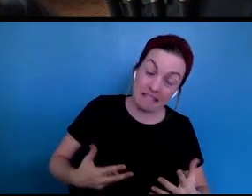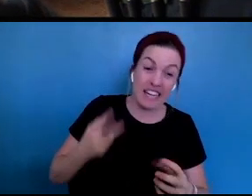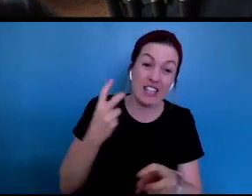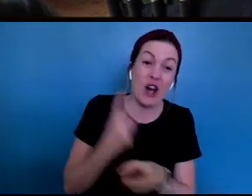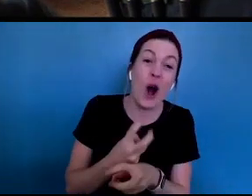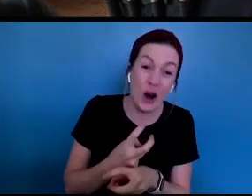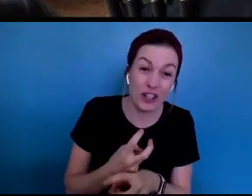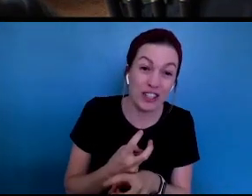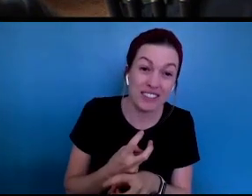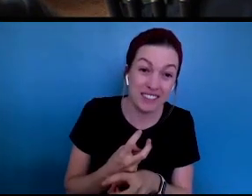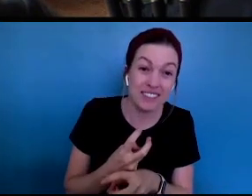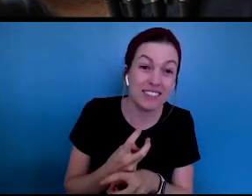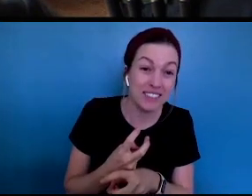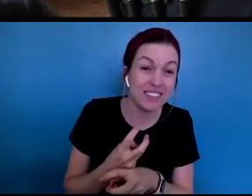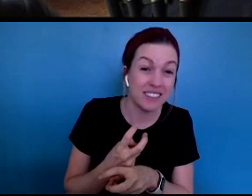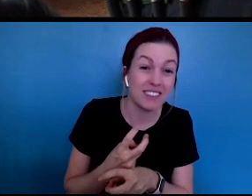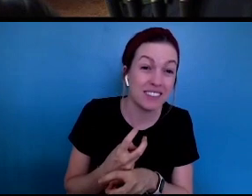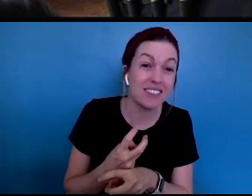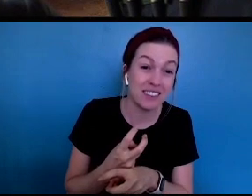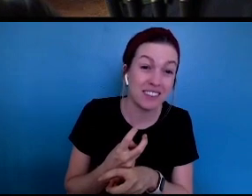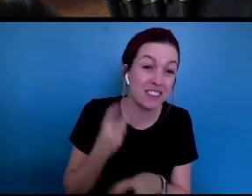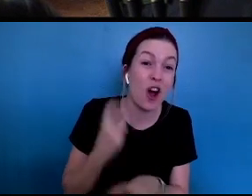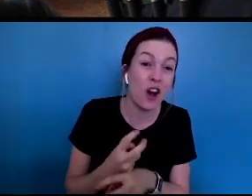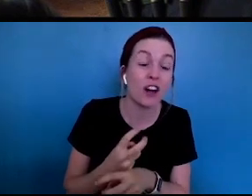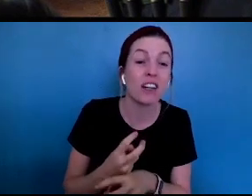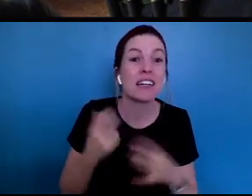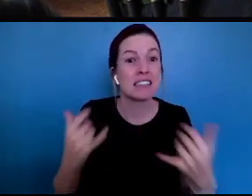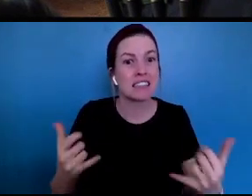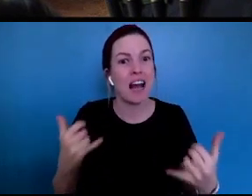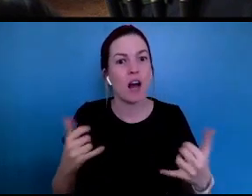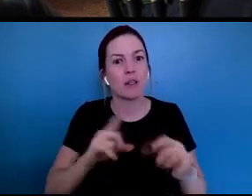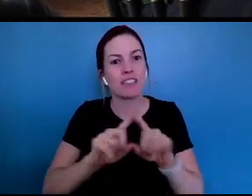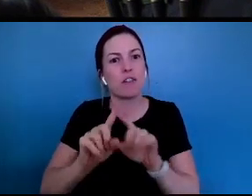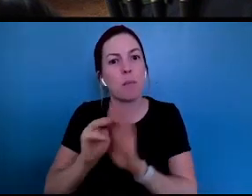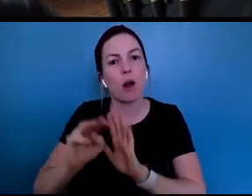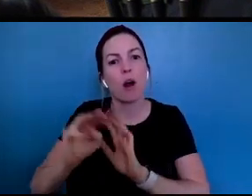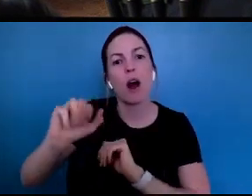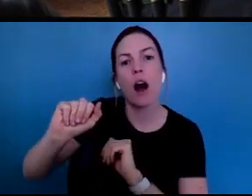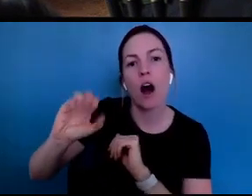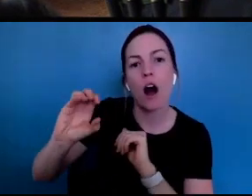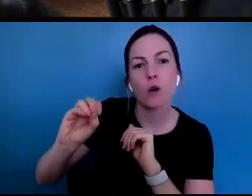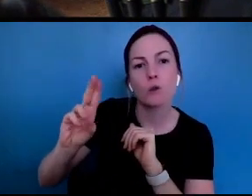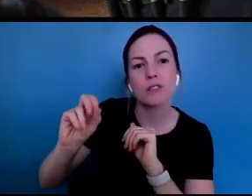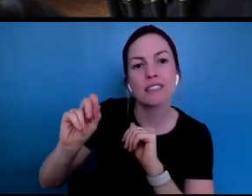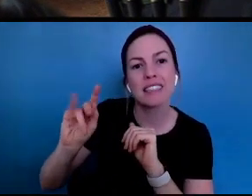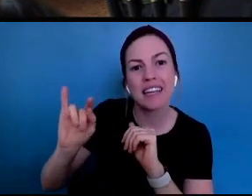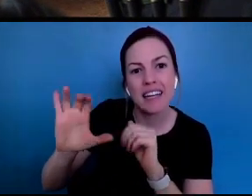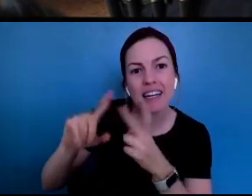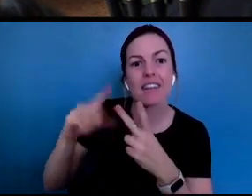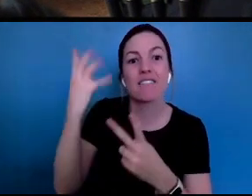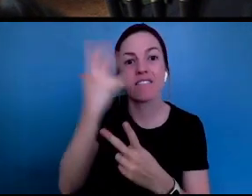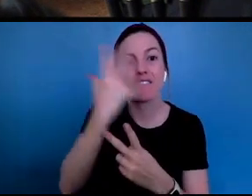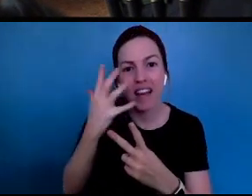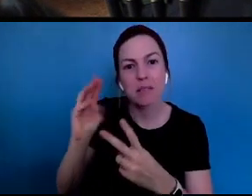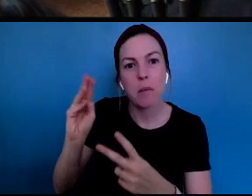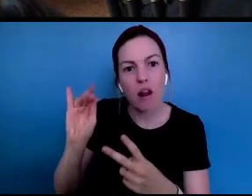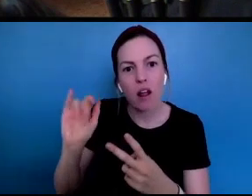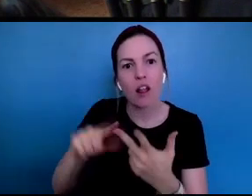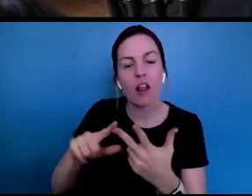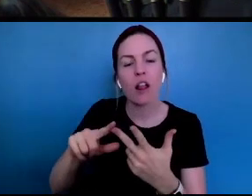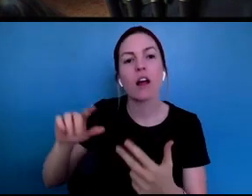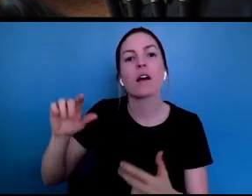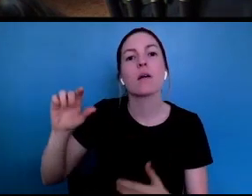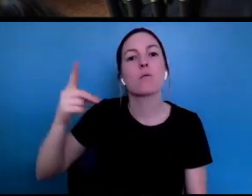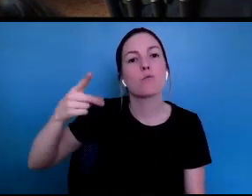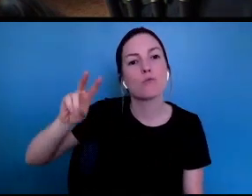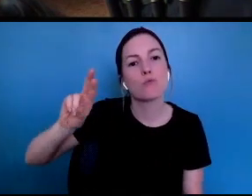right? Now that with the acoustic models, the face models, the prosody, everything, you know, if you